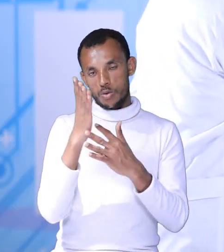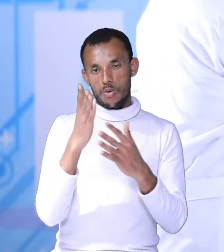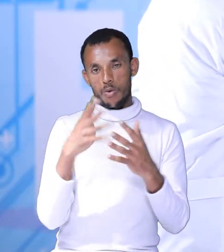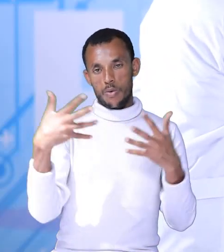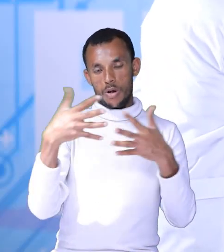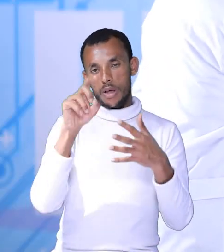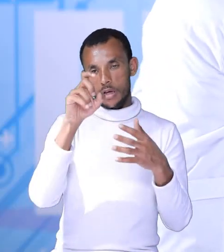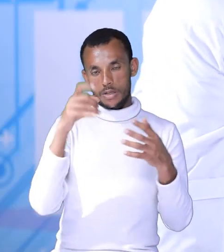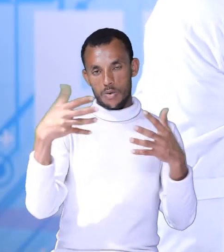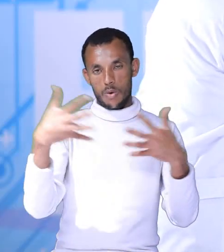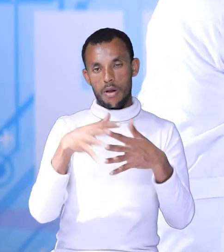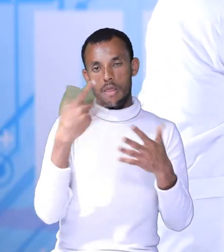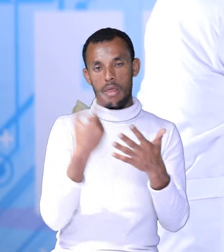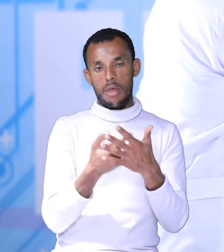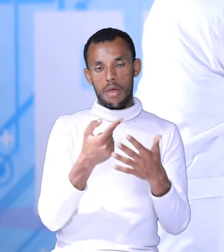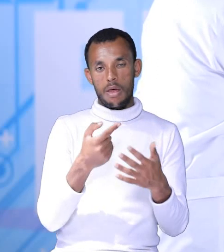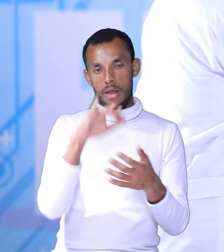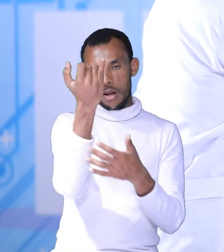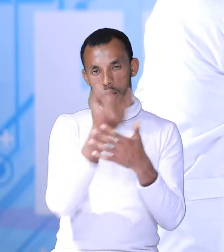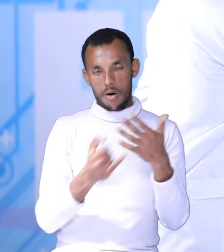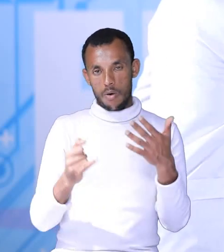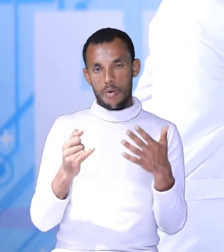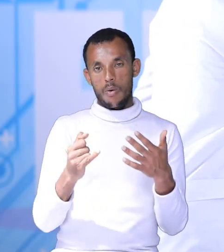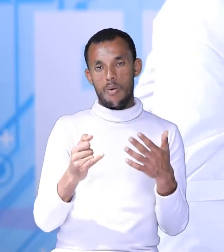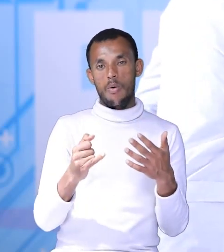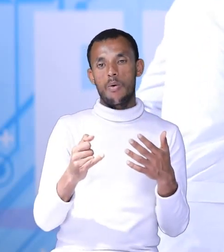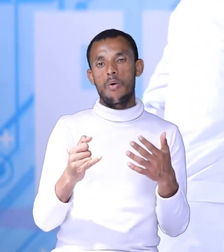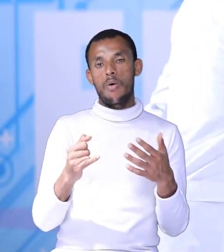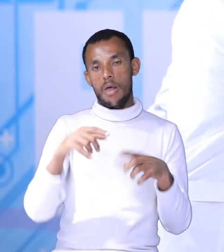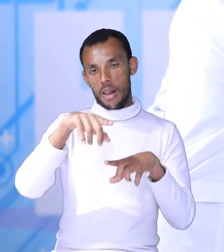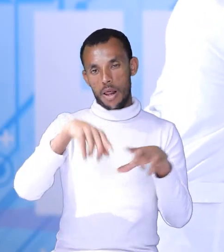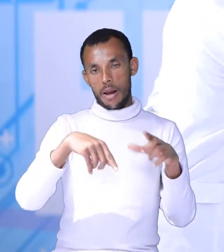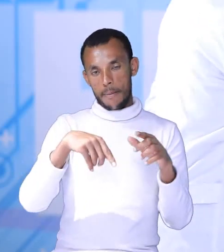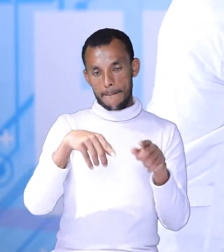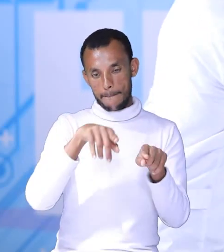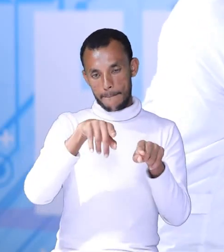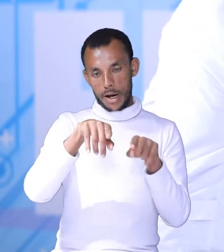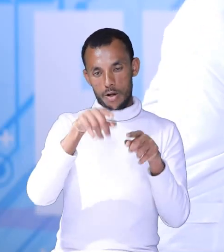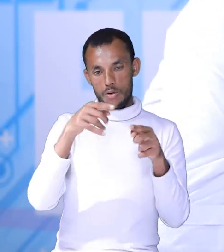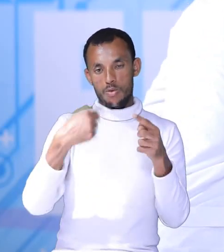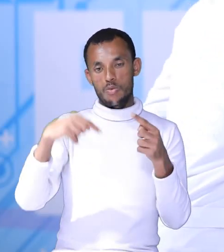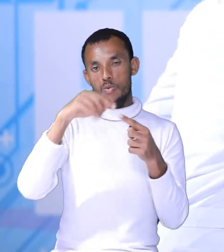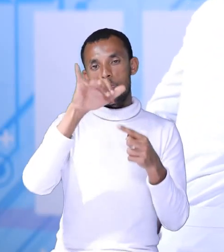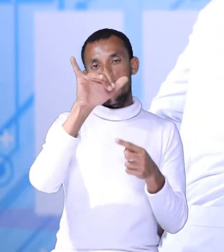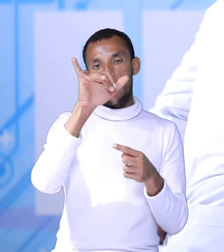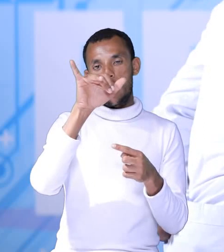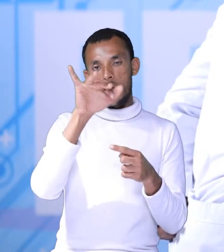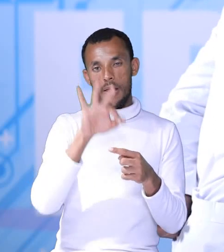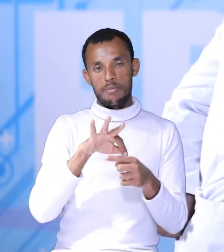so the x coordinate is here. Draw a line parallel to y-axis.